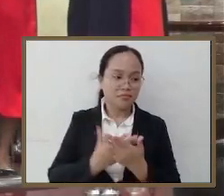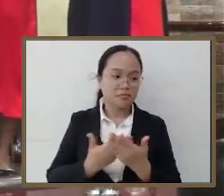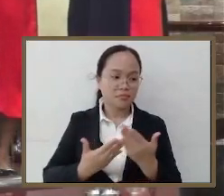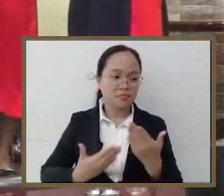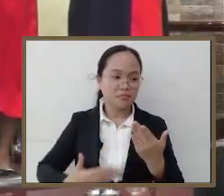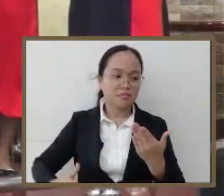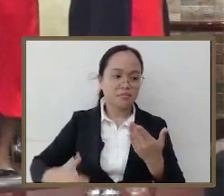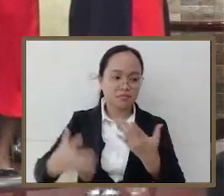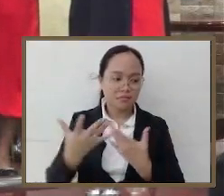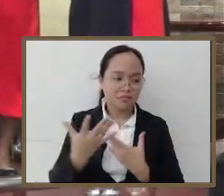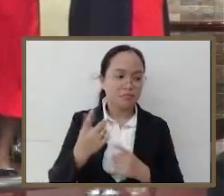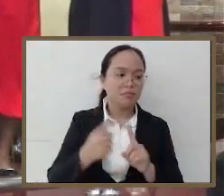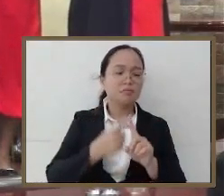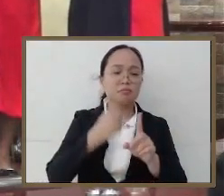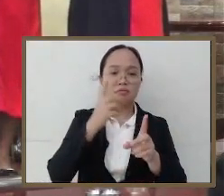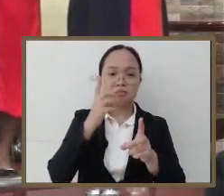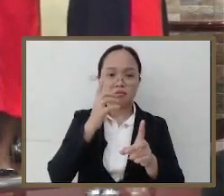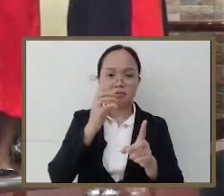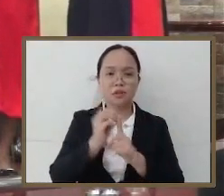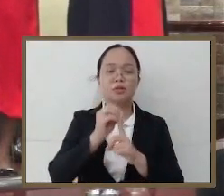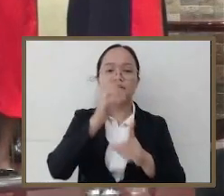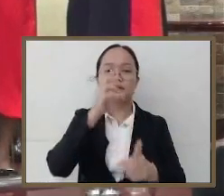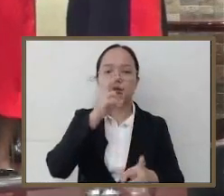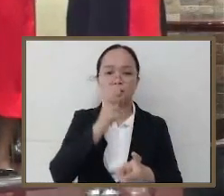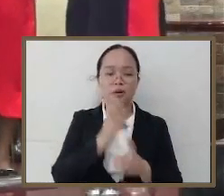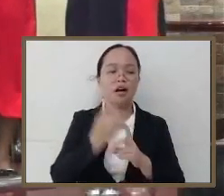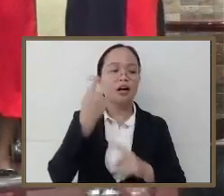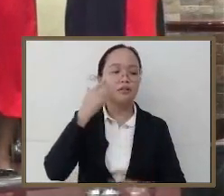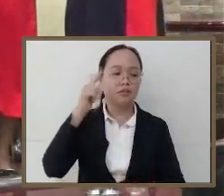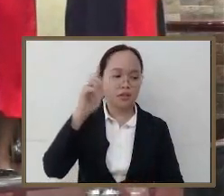anything too hard for